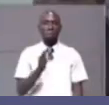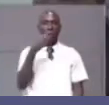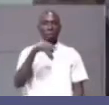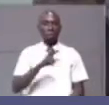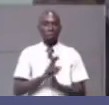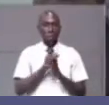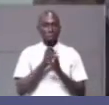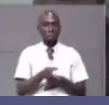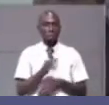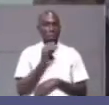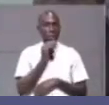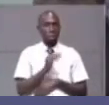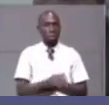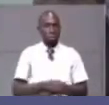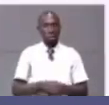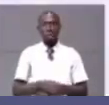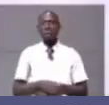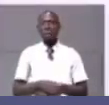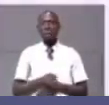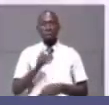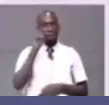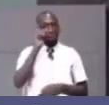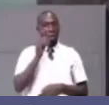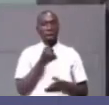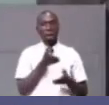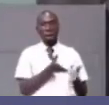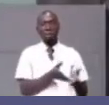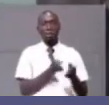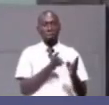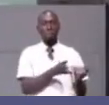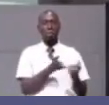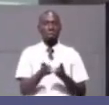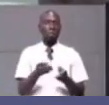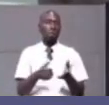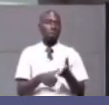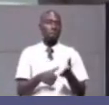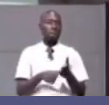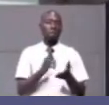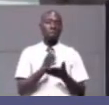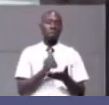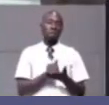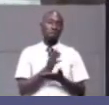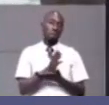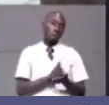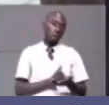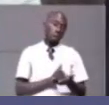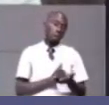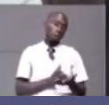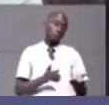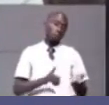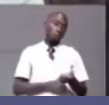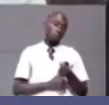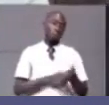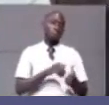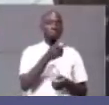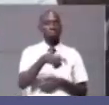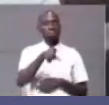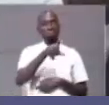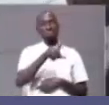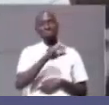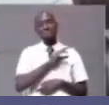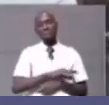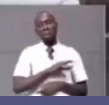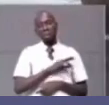Speaker, I think there has also been a system problem because some of them have received the enhanced salary,